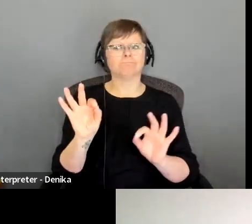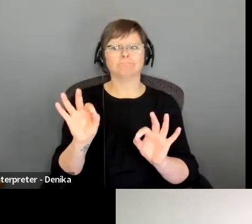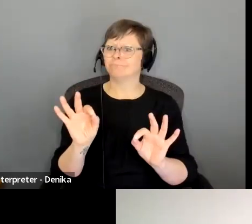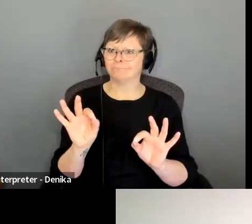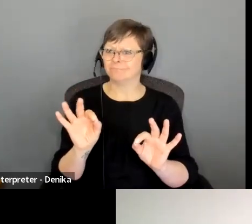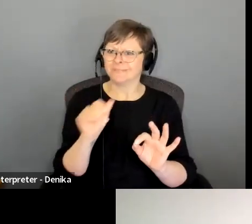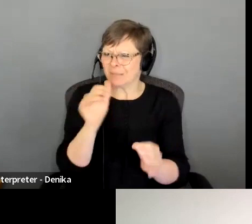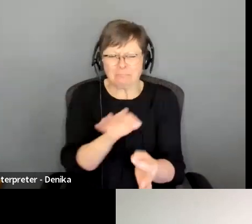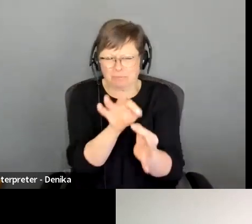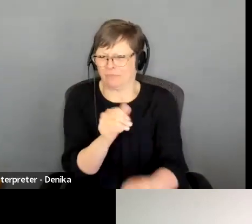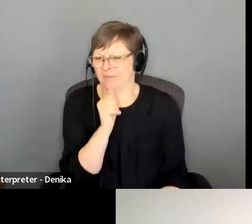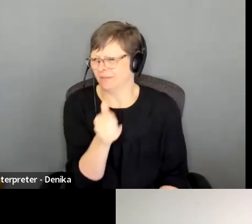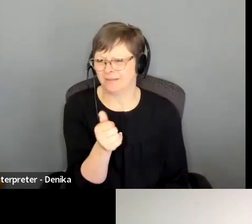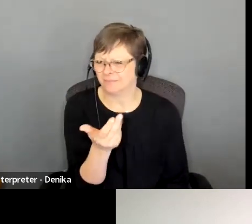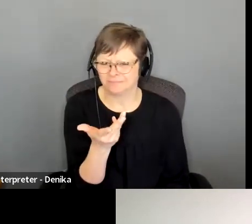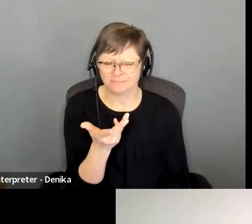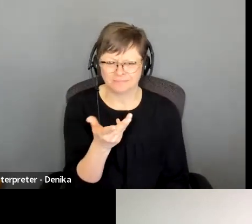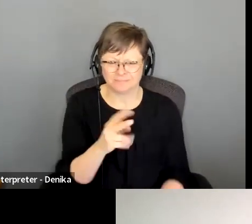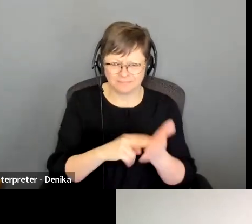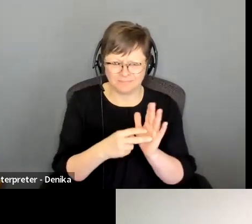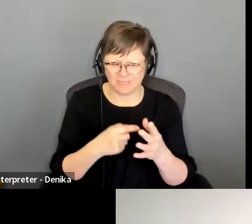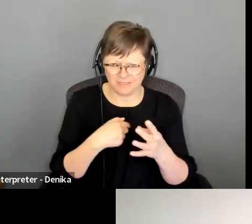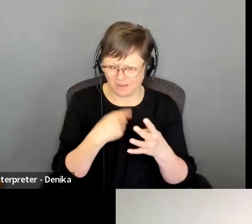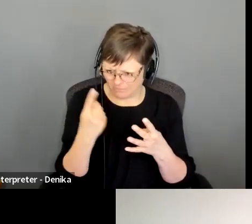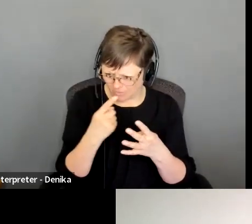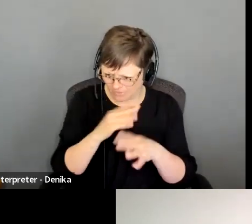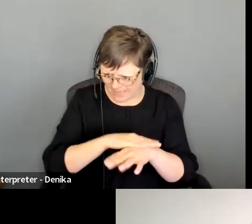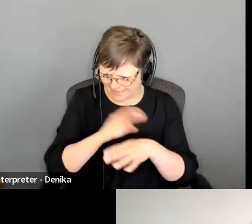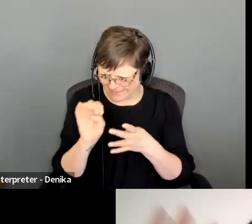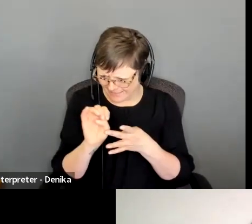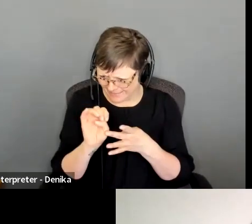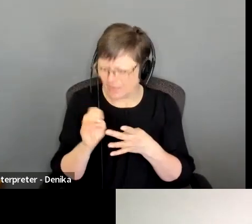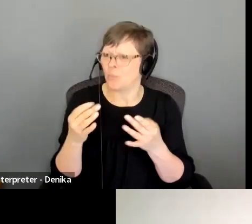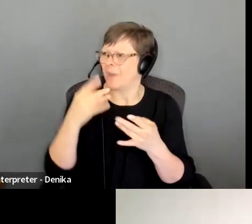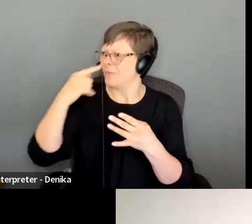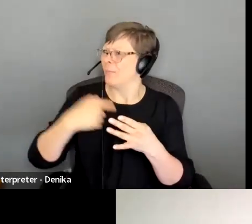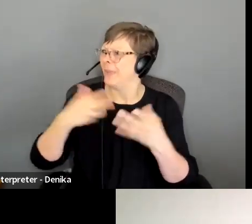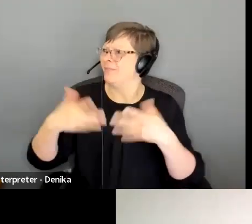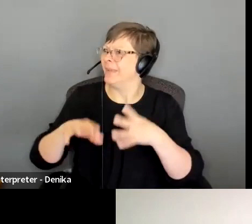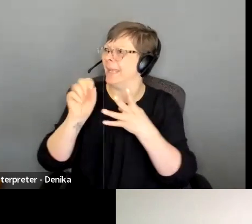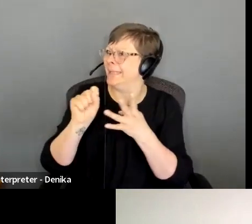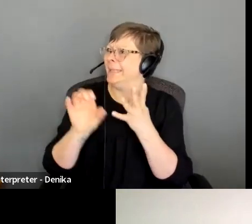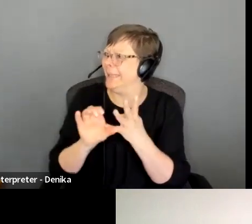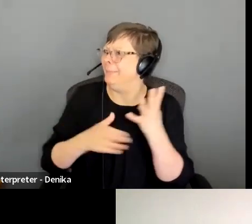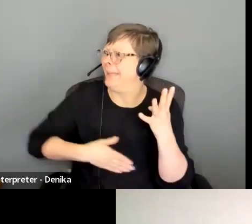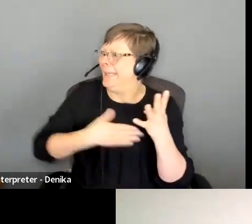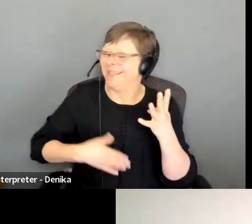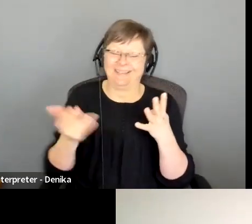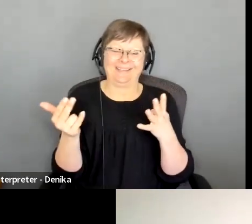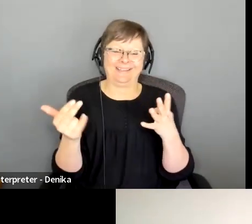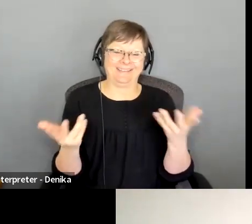not going to be perfect. They're going to be like, wait, I'm only on the E. I need you to wait for me to finish the S and the C.